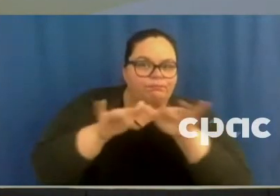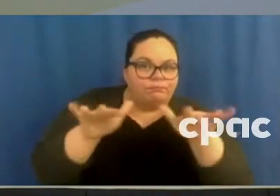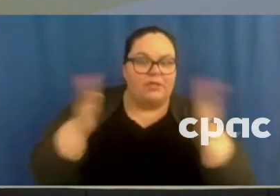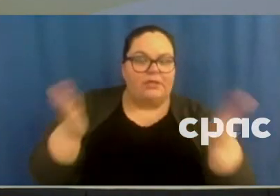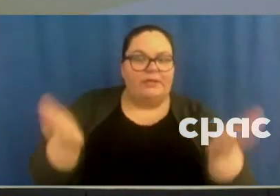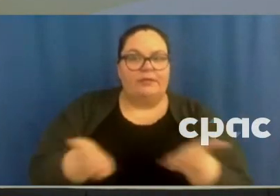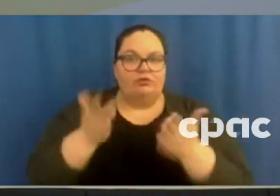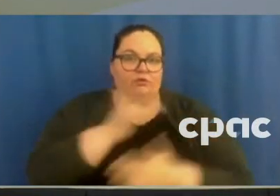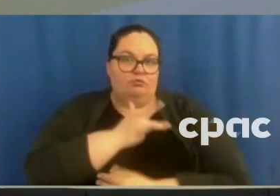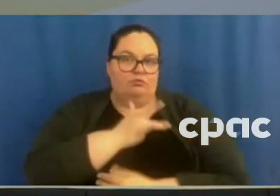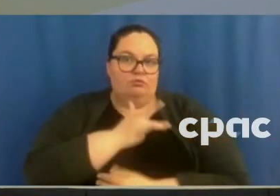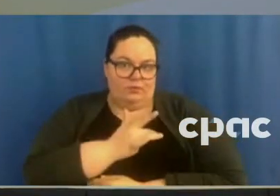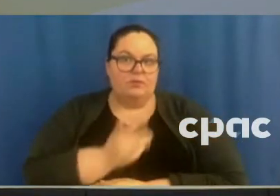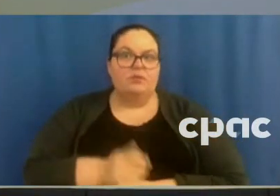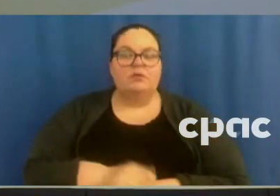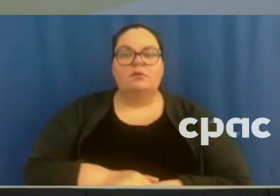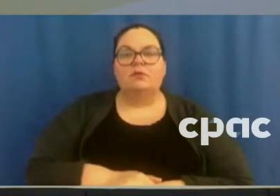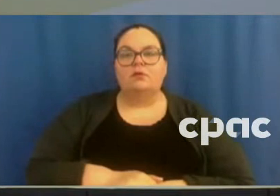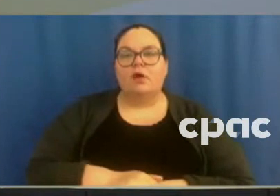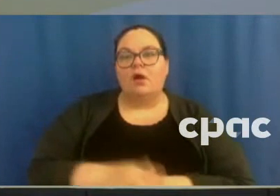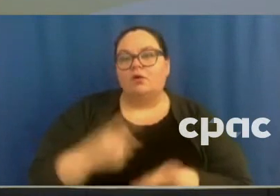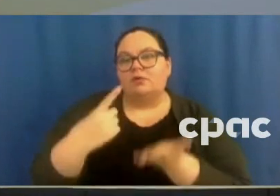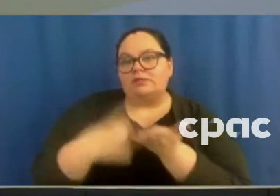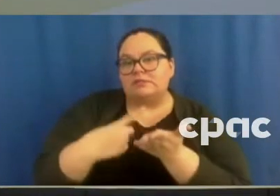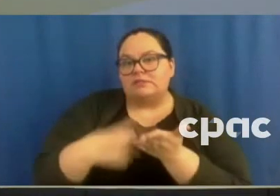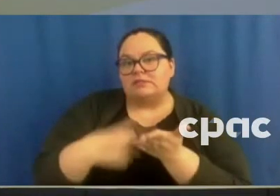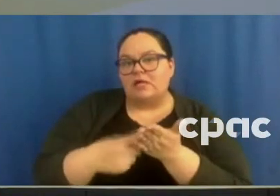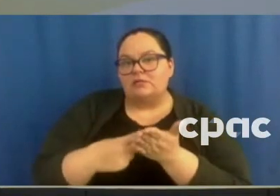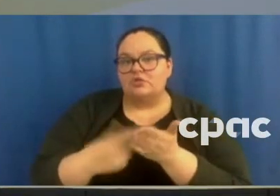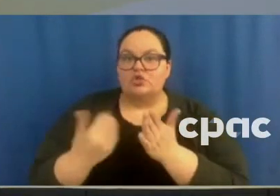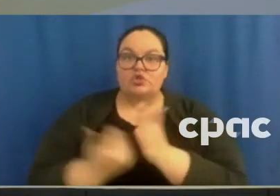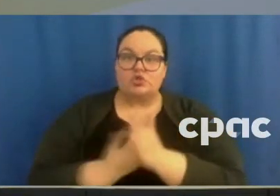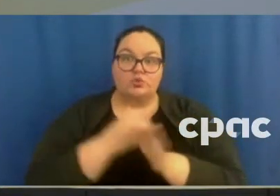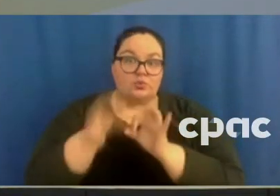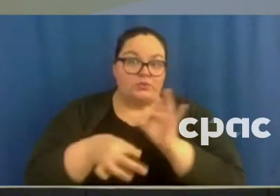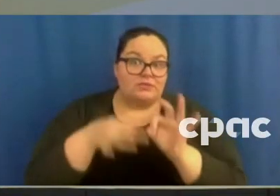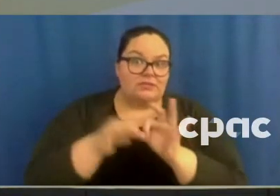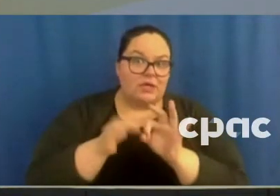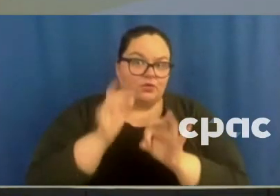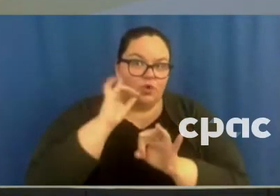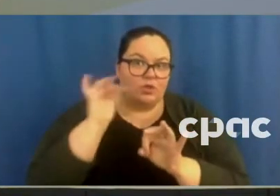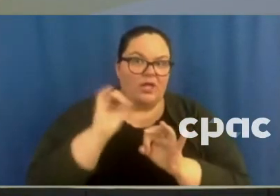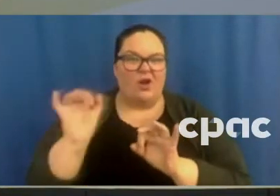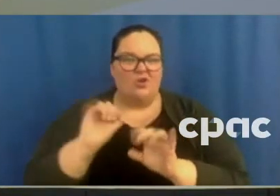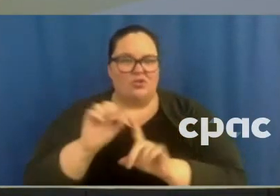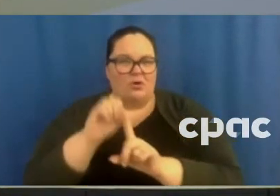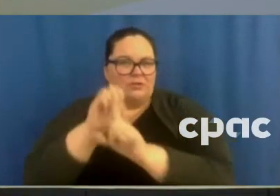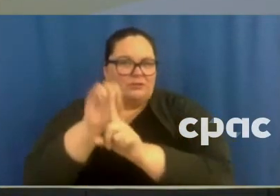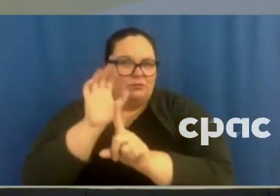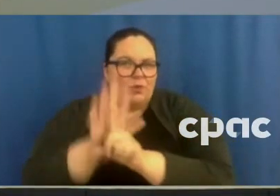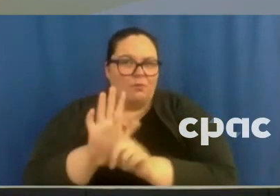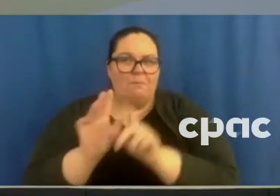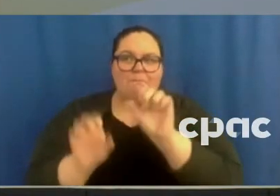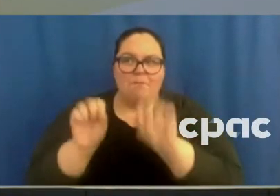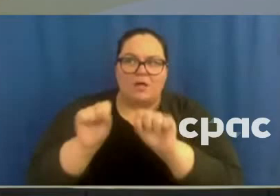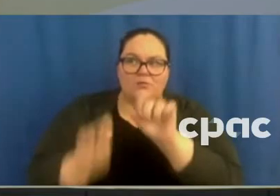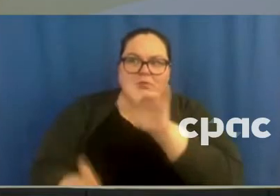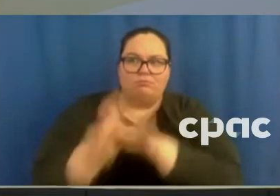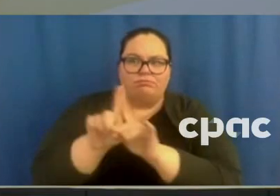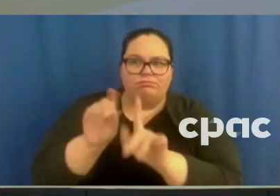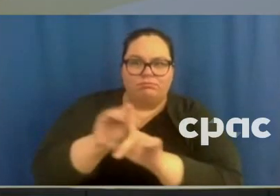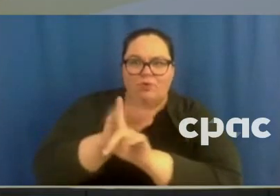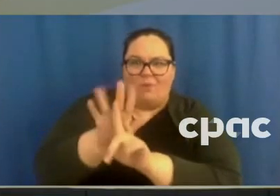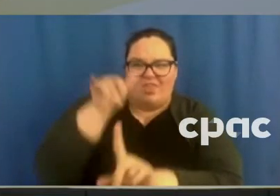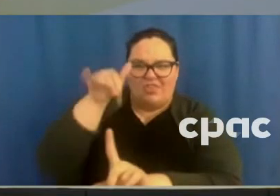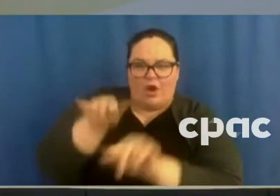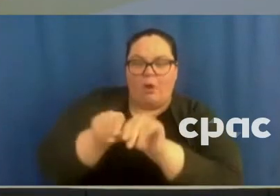discuss some measures around testing, as well as additional exposure notifications and some